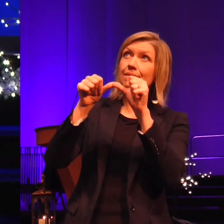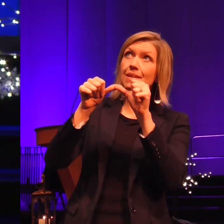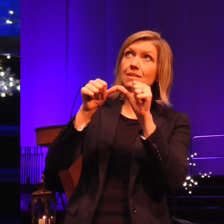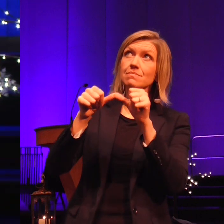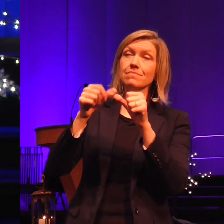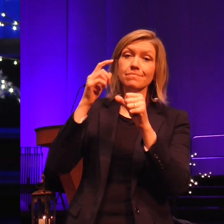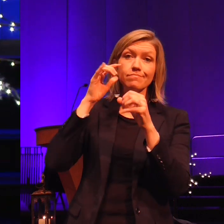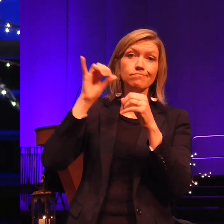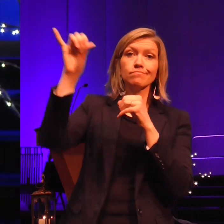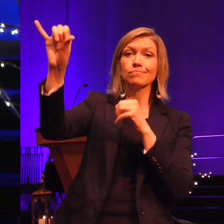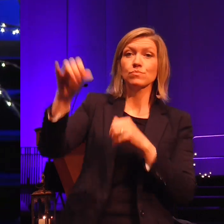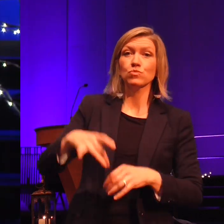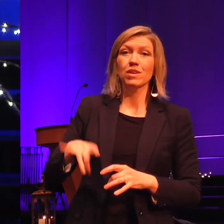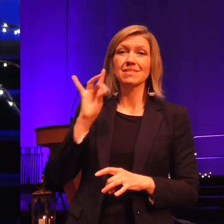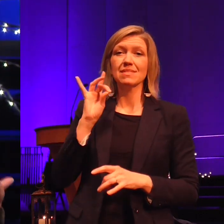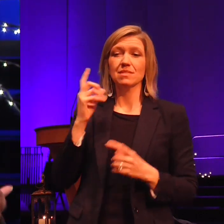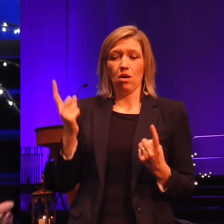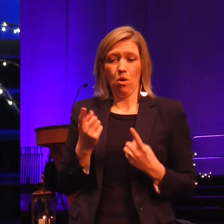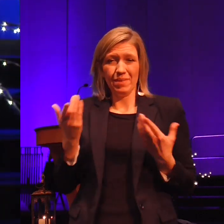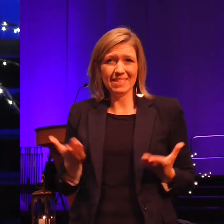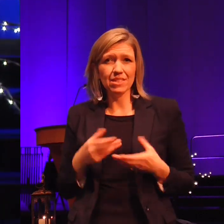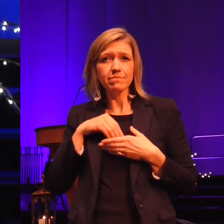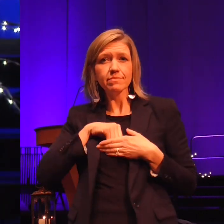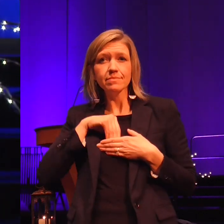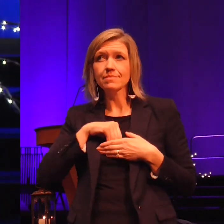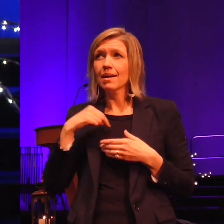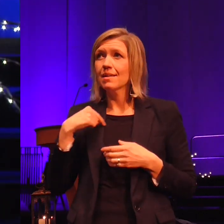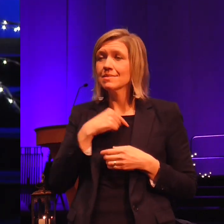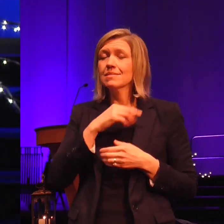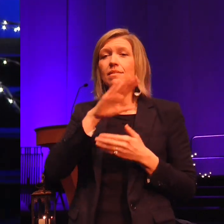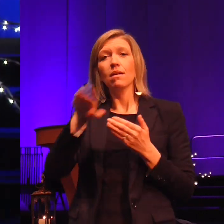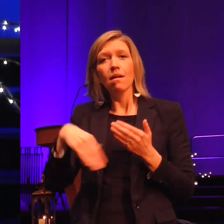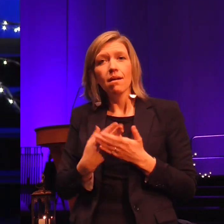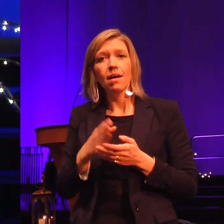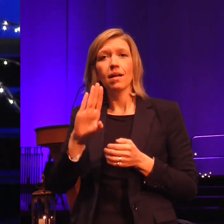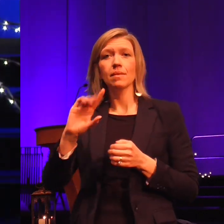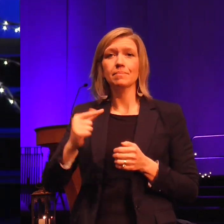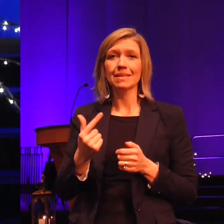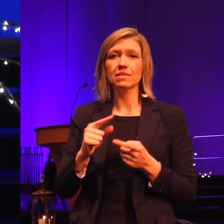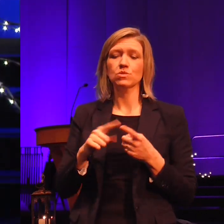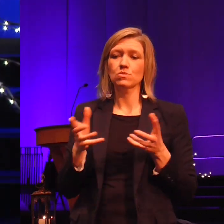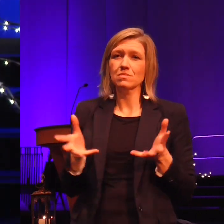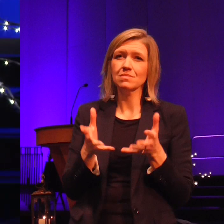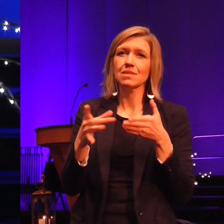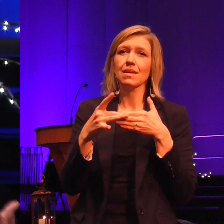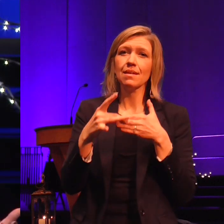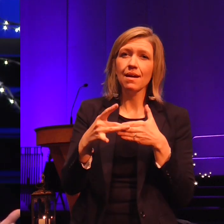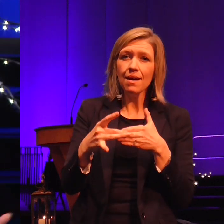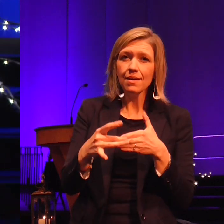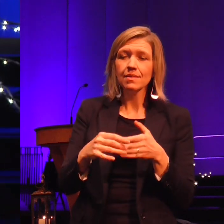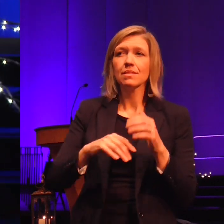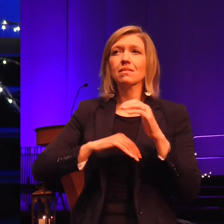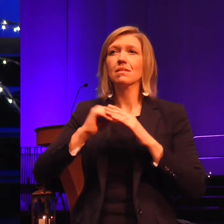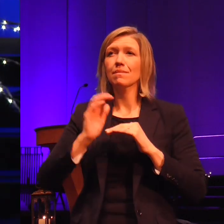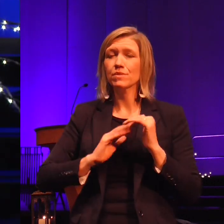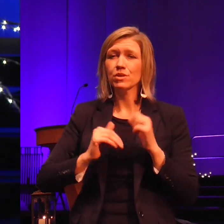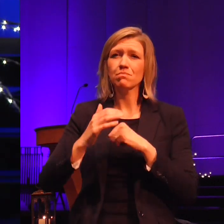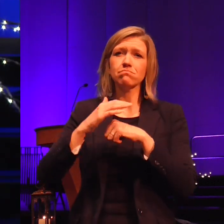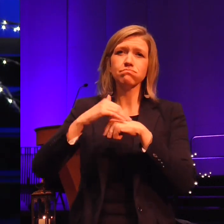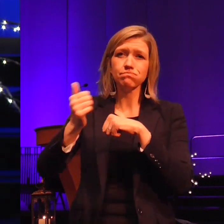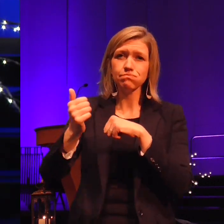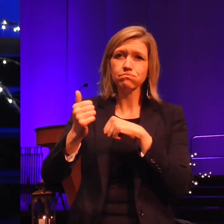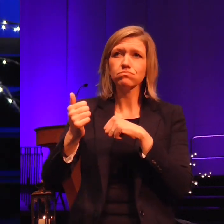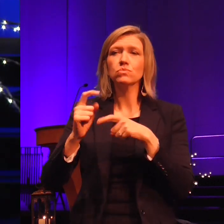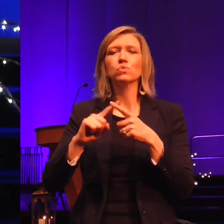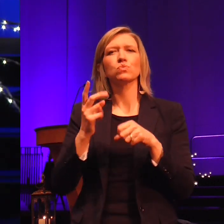here within us and within all beings to guide and to comfort and to call us forward. To